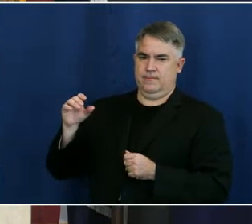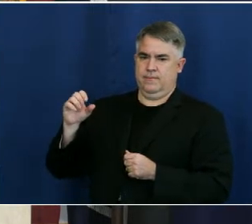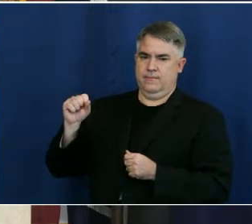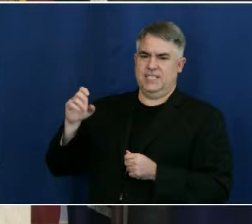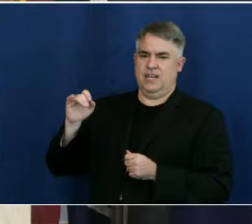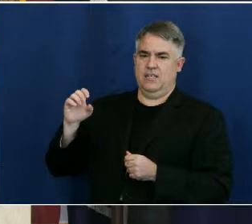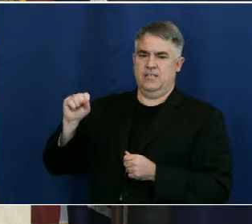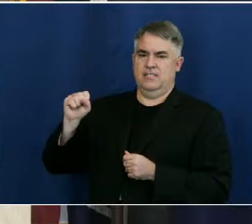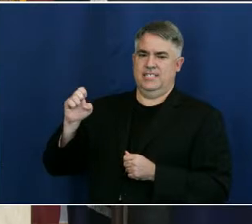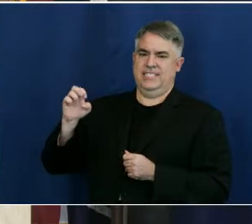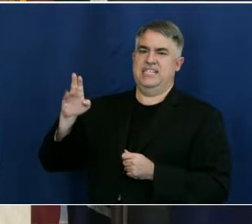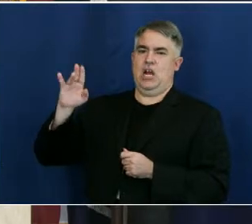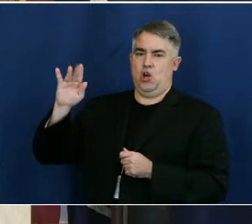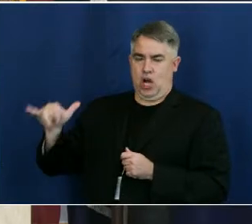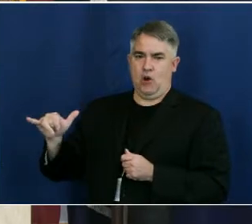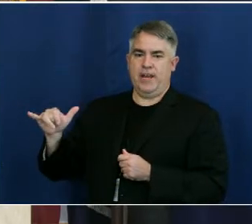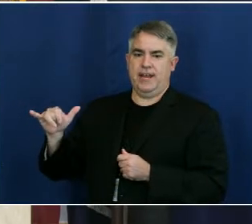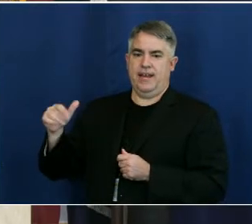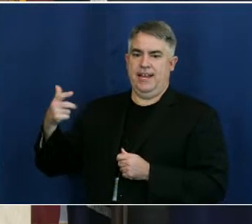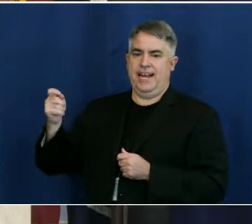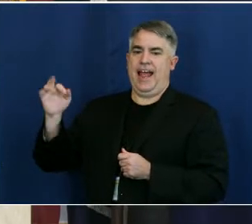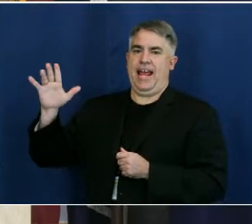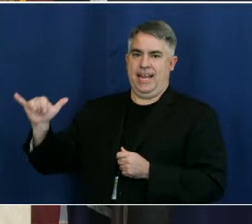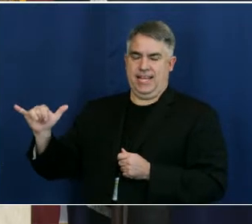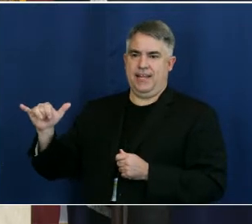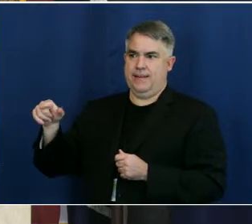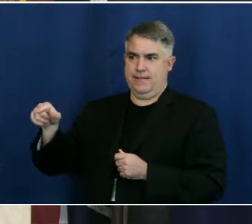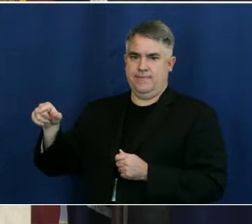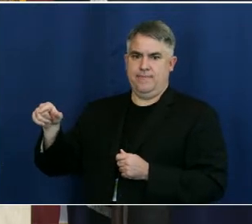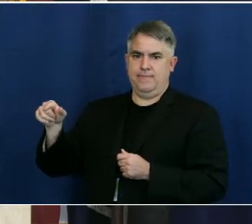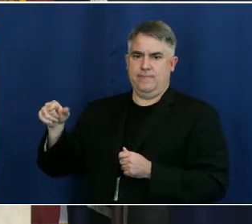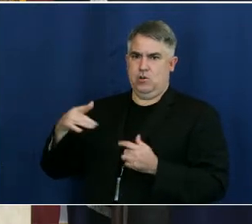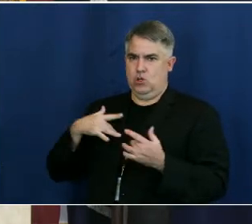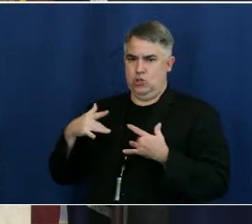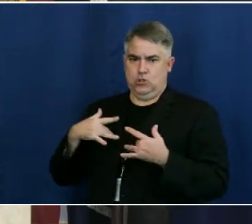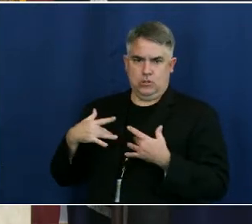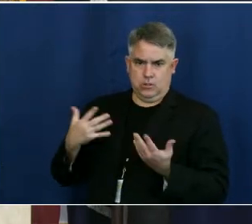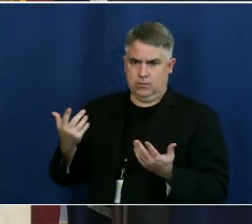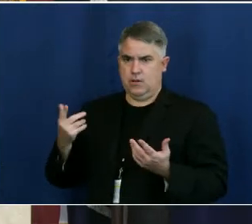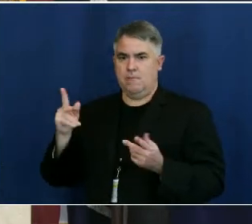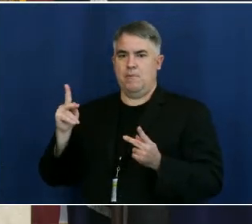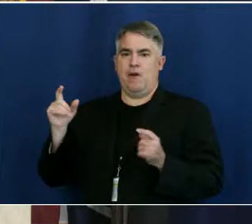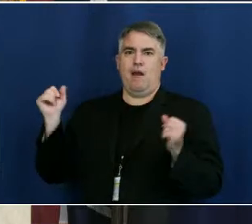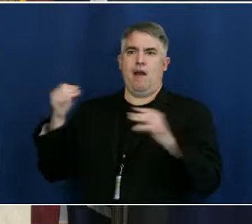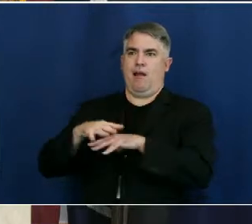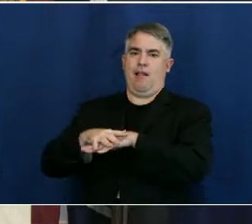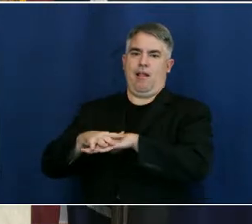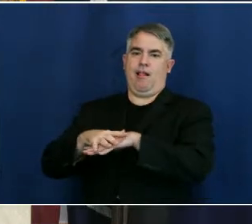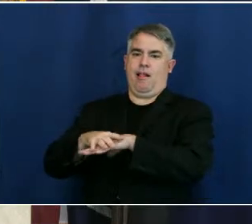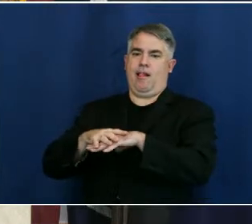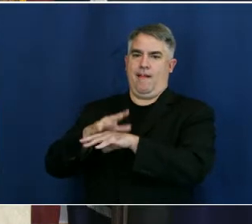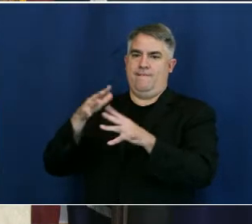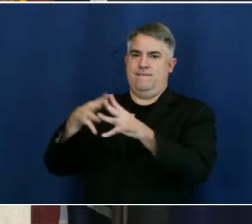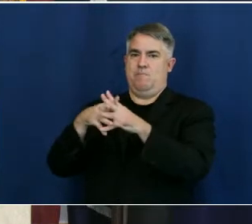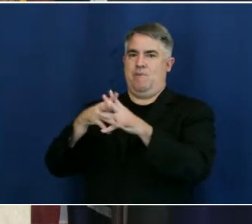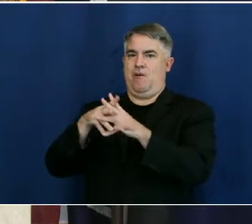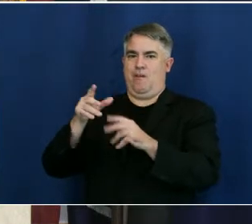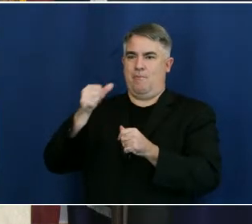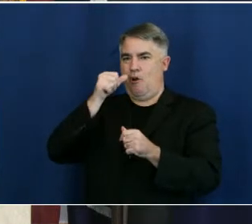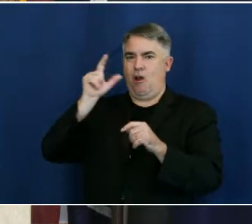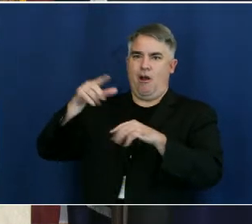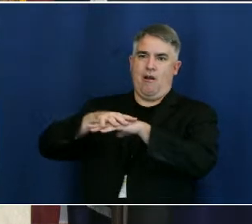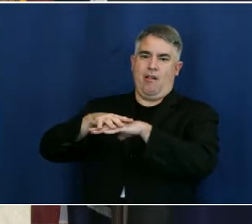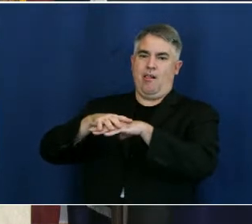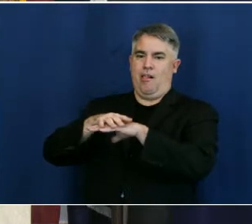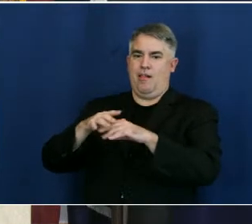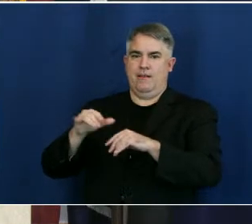super spreader event, not unlike what we saw during the holidays. Number one, how concerned is San Diego